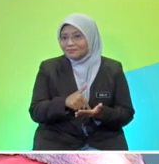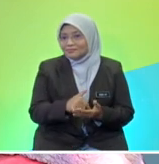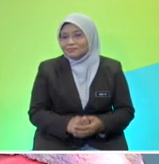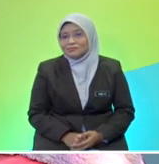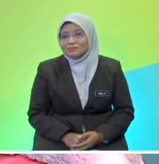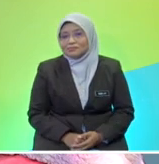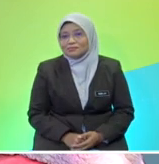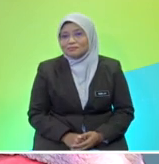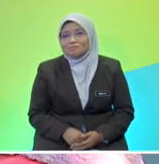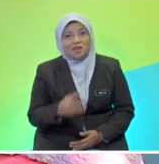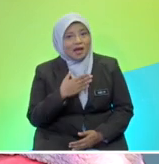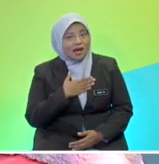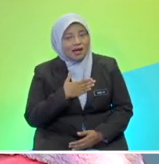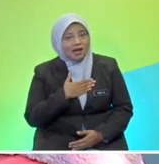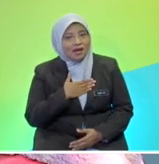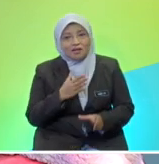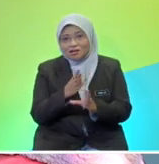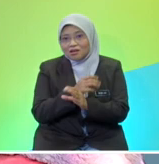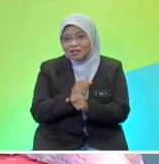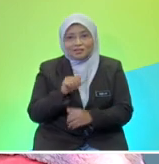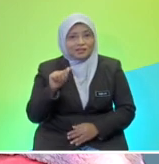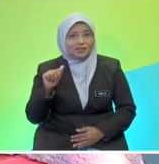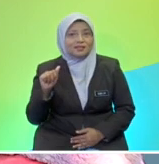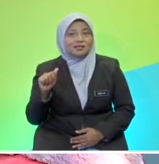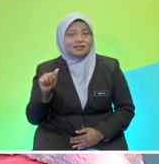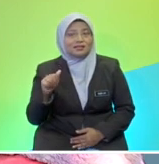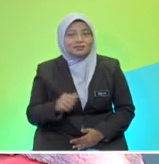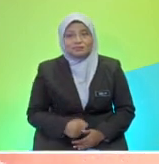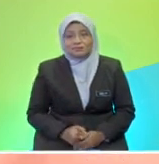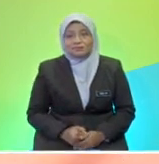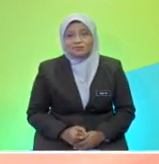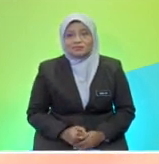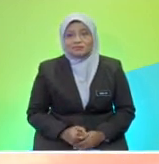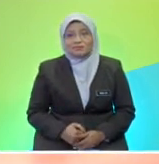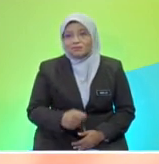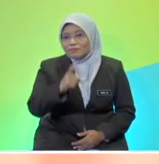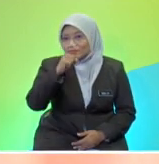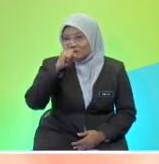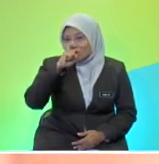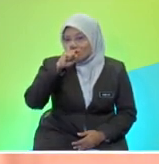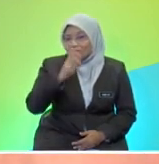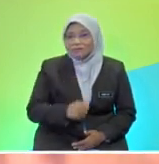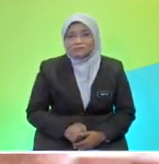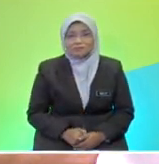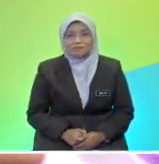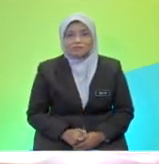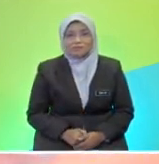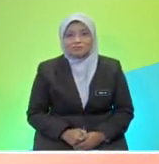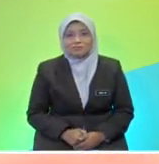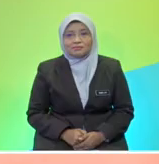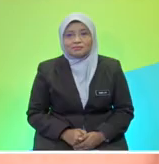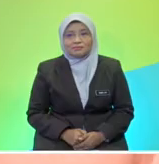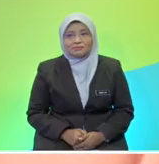I got a doll. Ooh. Doll.